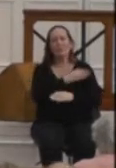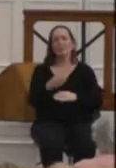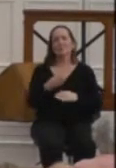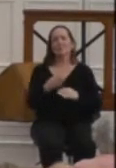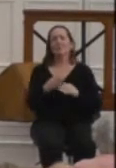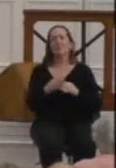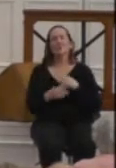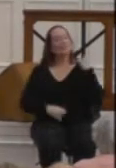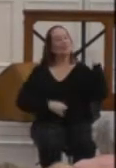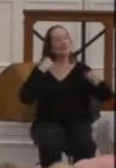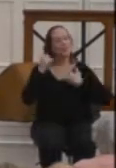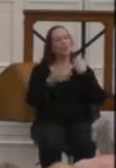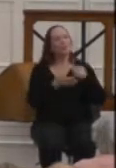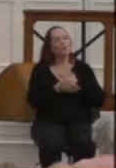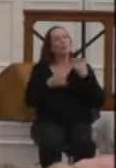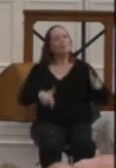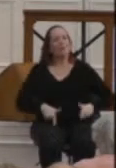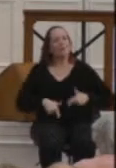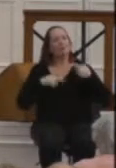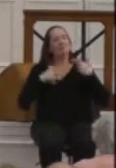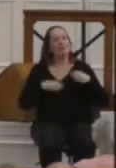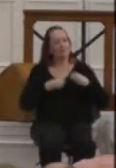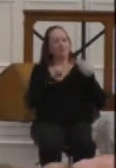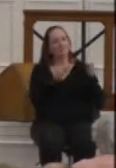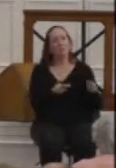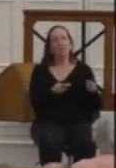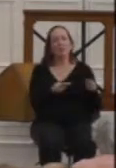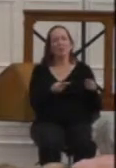The joy that new life can bring.